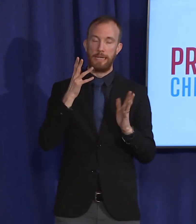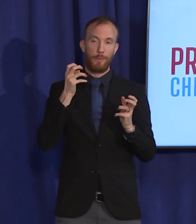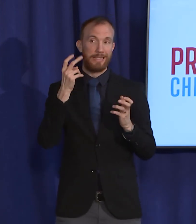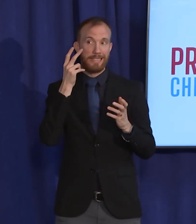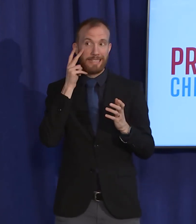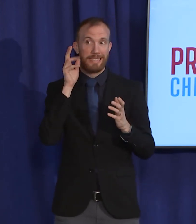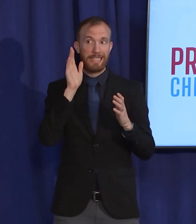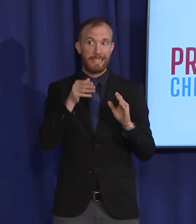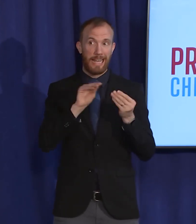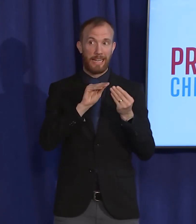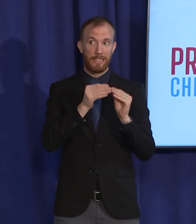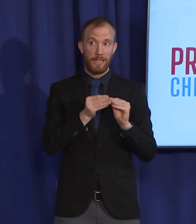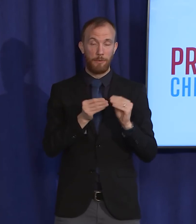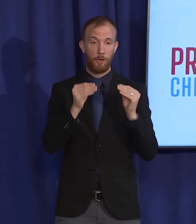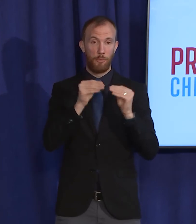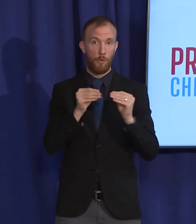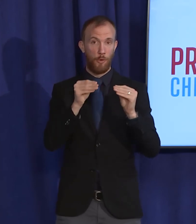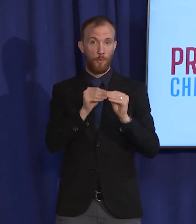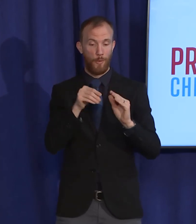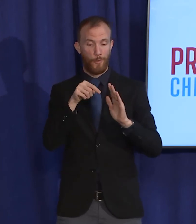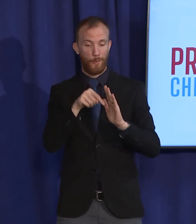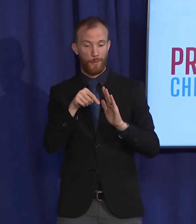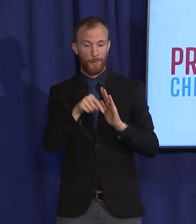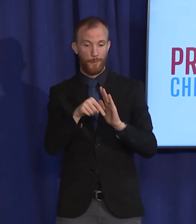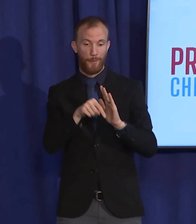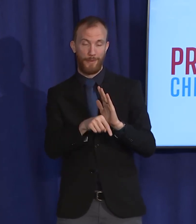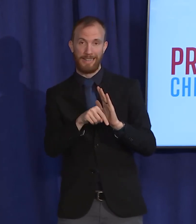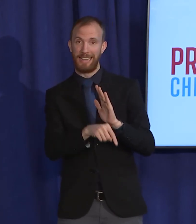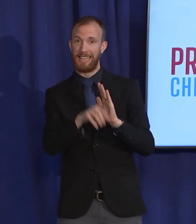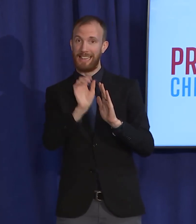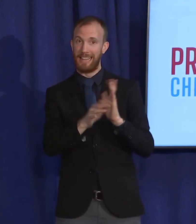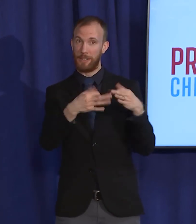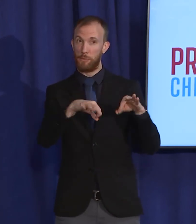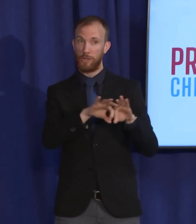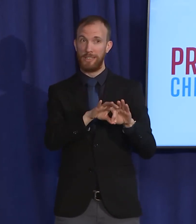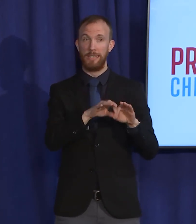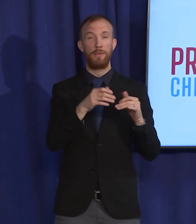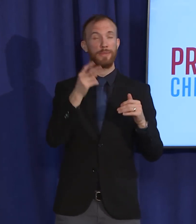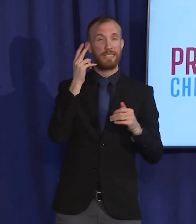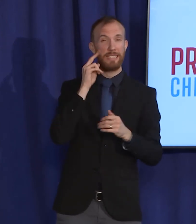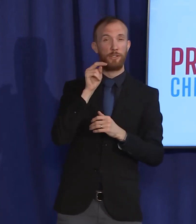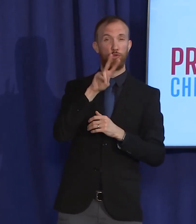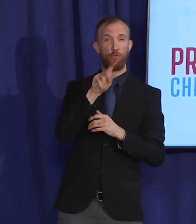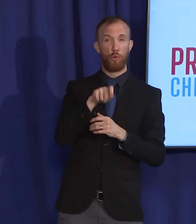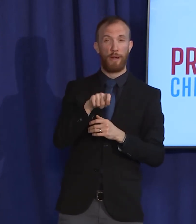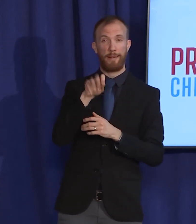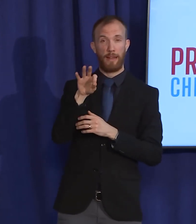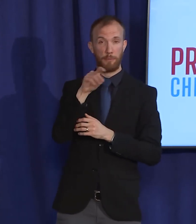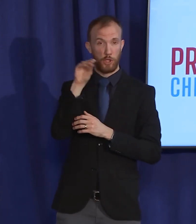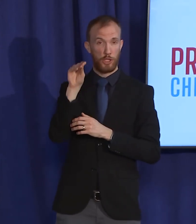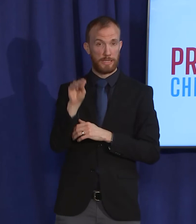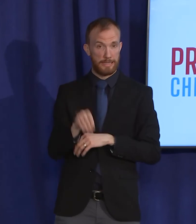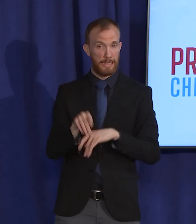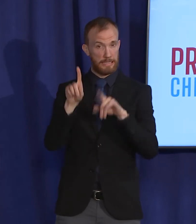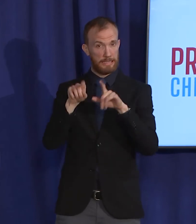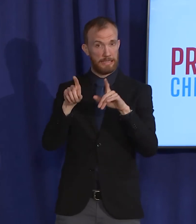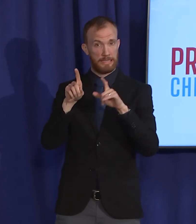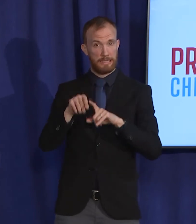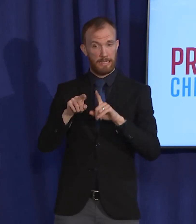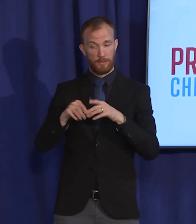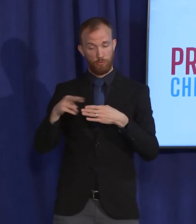trend down is a big part of what we're watching for here. We're sitting at a 2.9% positivity today. Again, this is good.